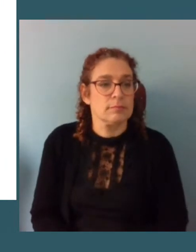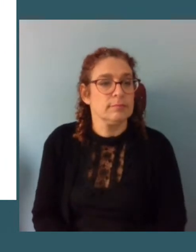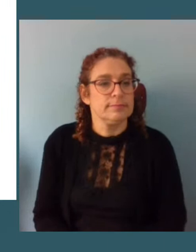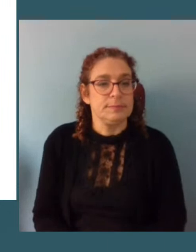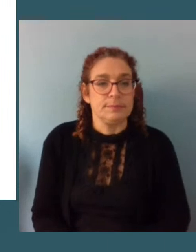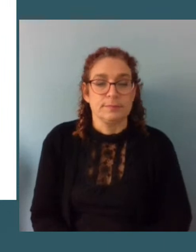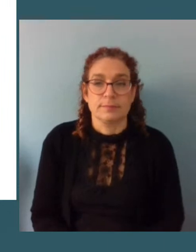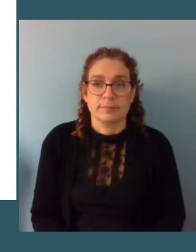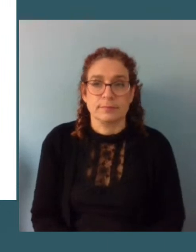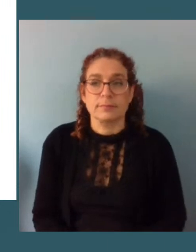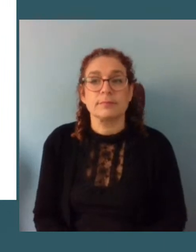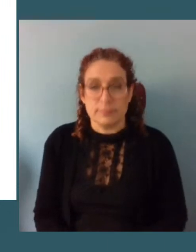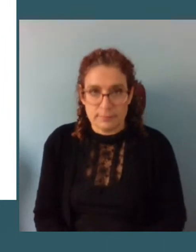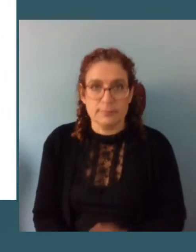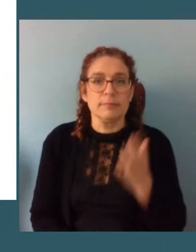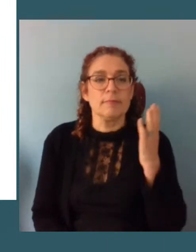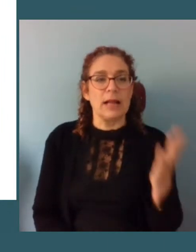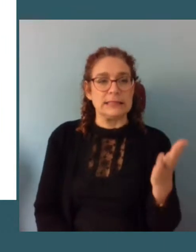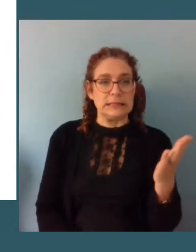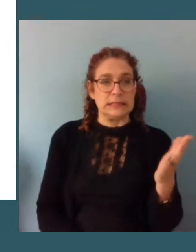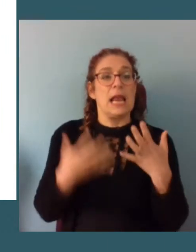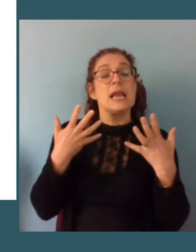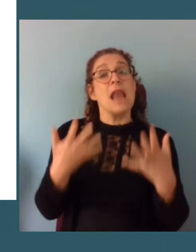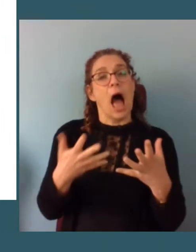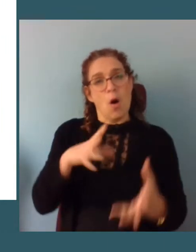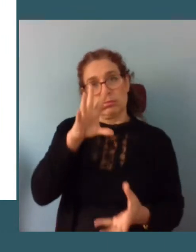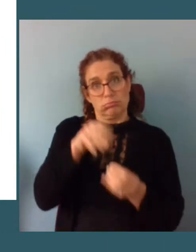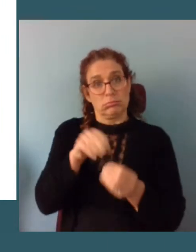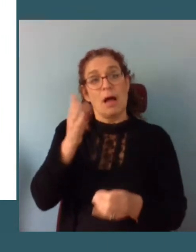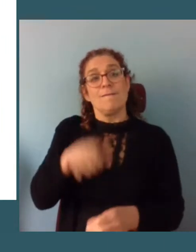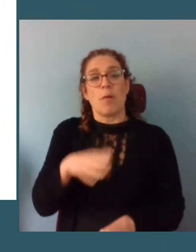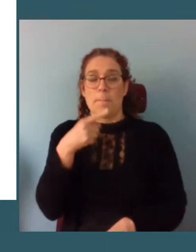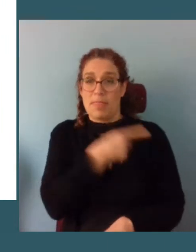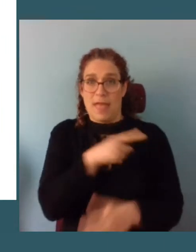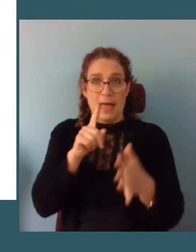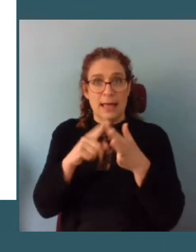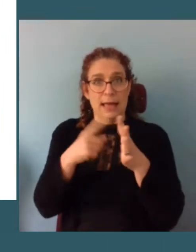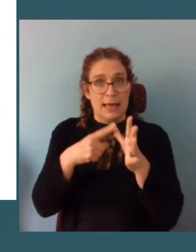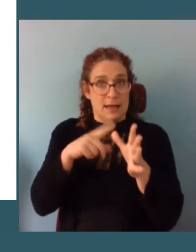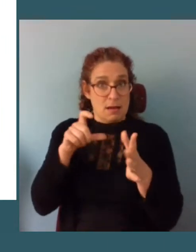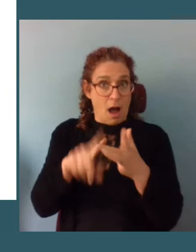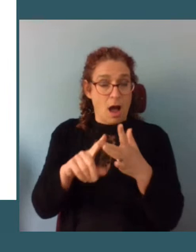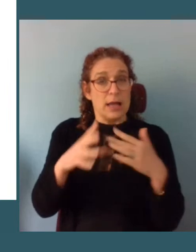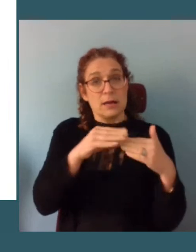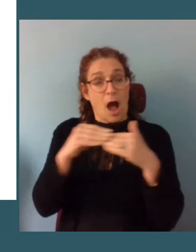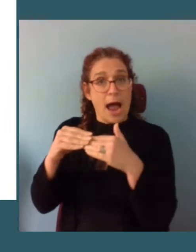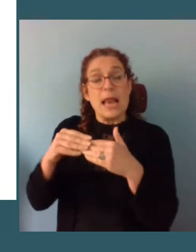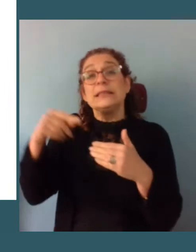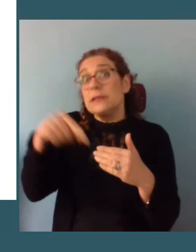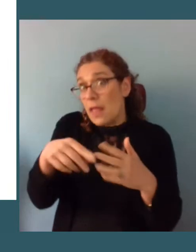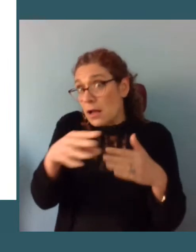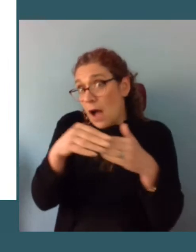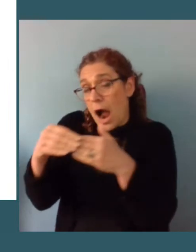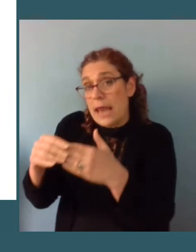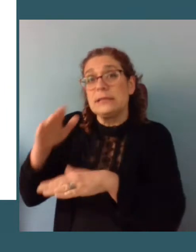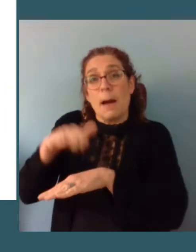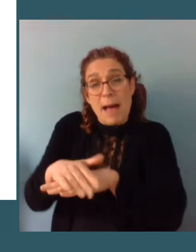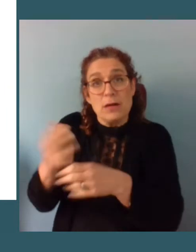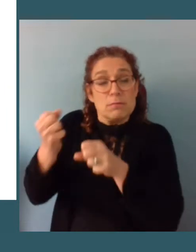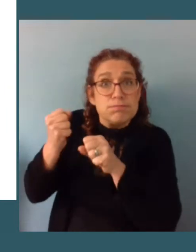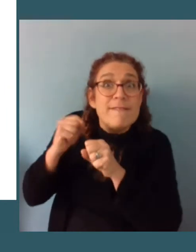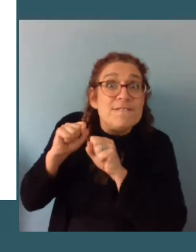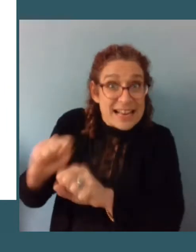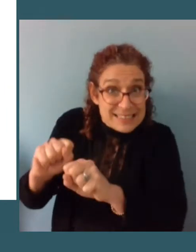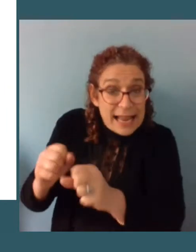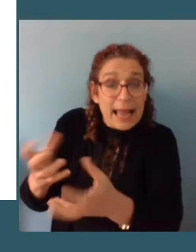So this is the conclusions that I've taken from the prevention guidelines. Introduction of peanut